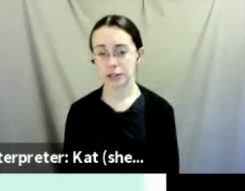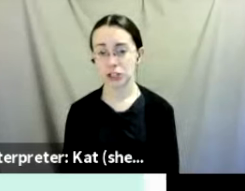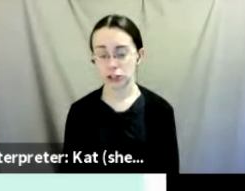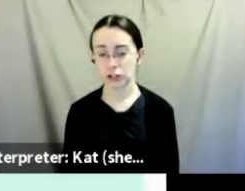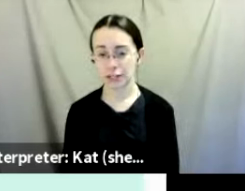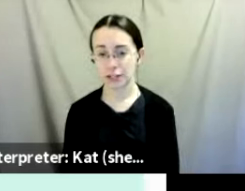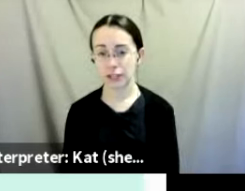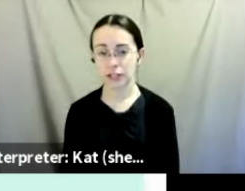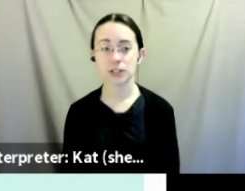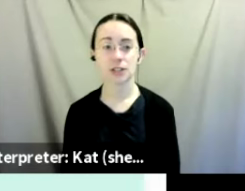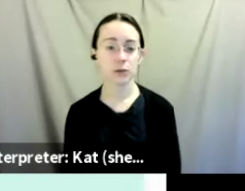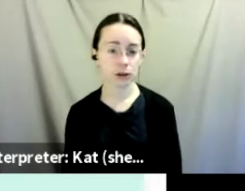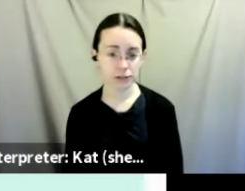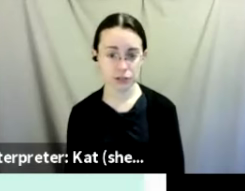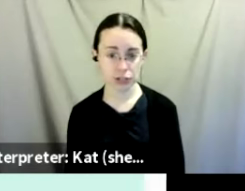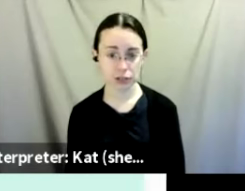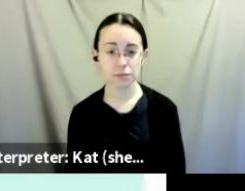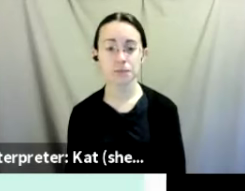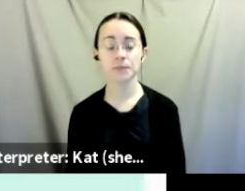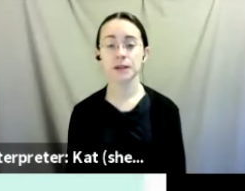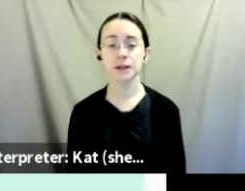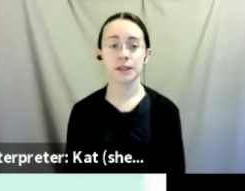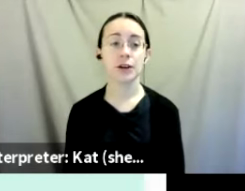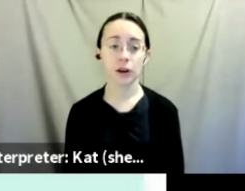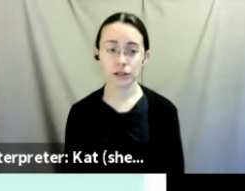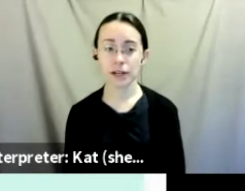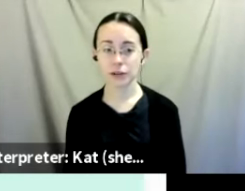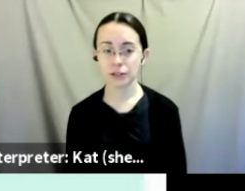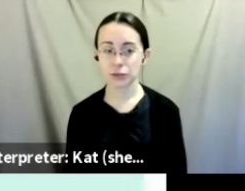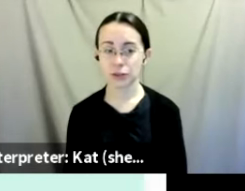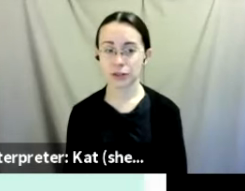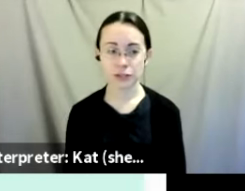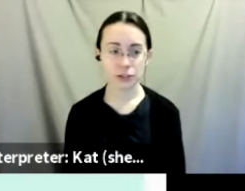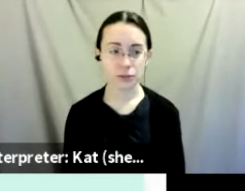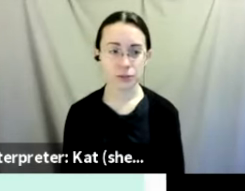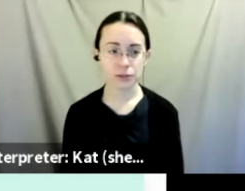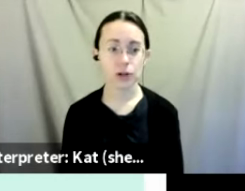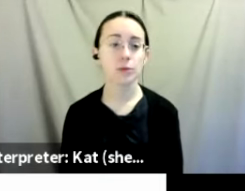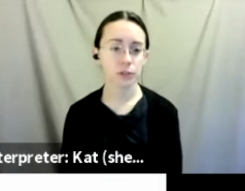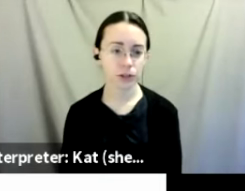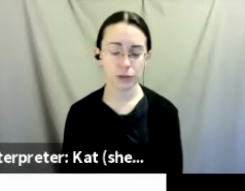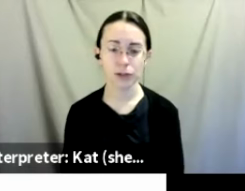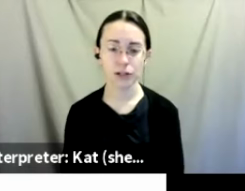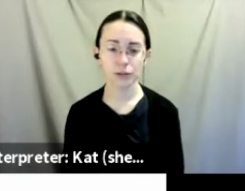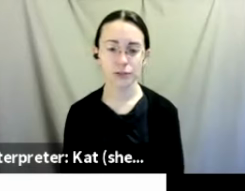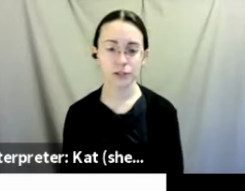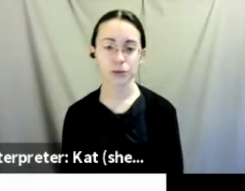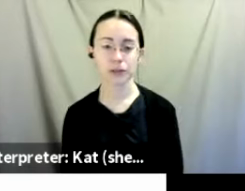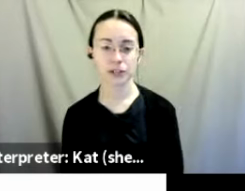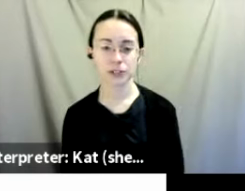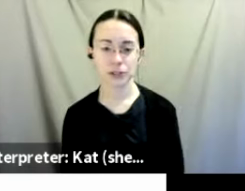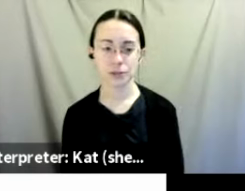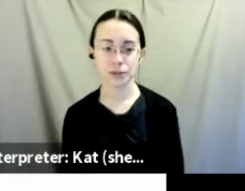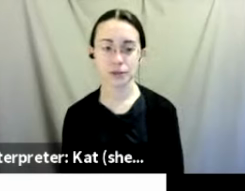current gender identification, and they were all cisgender. They are all in heterosexual relationships. Almost all of them were in